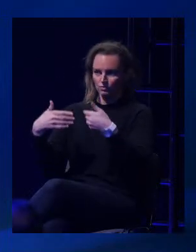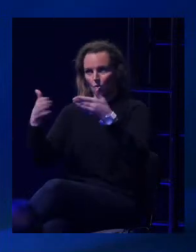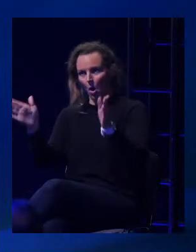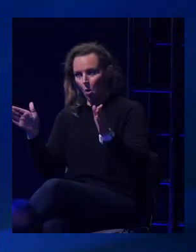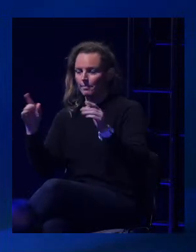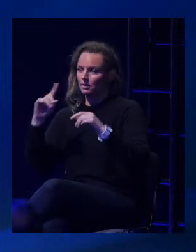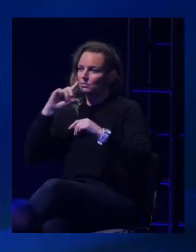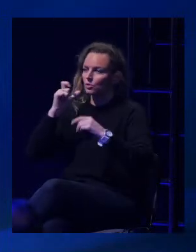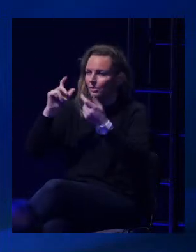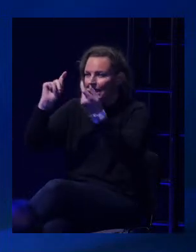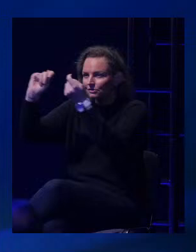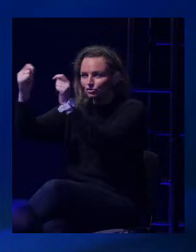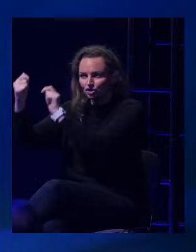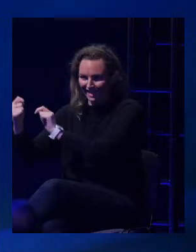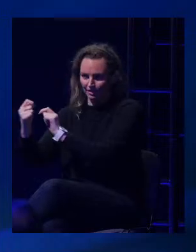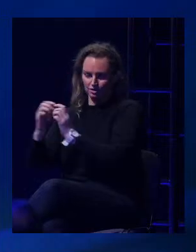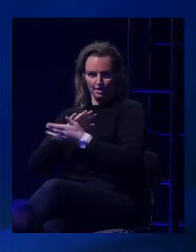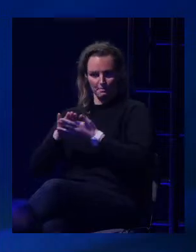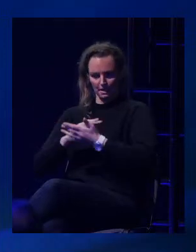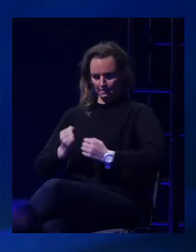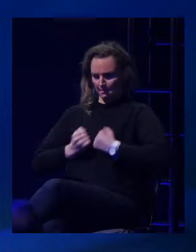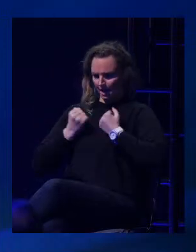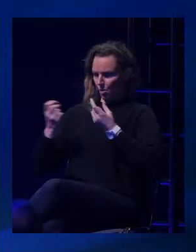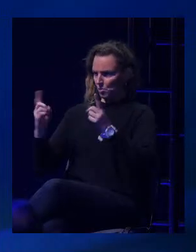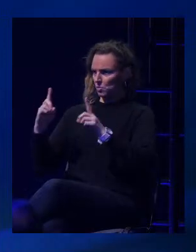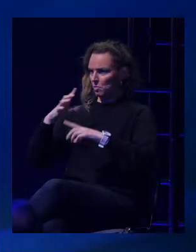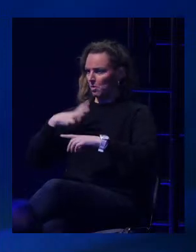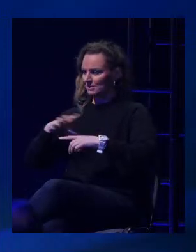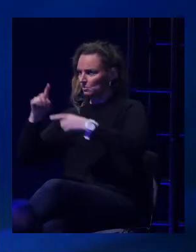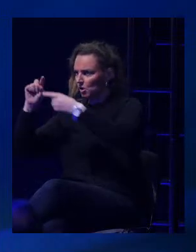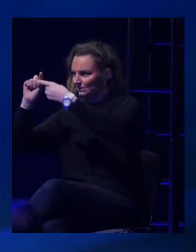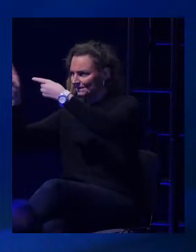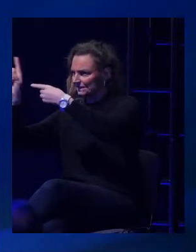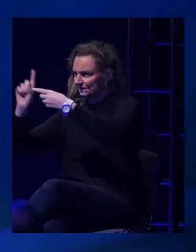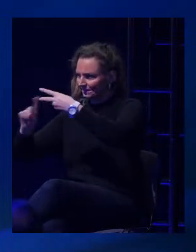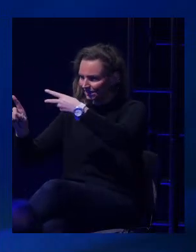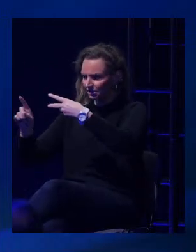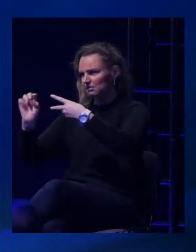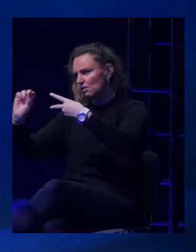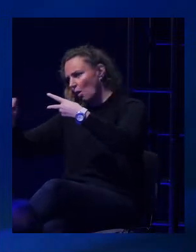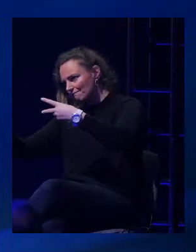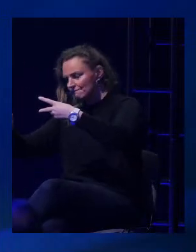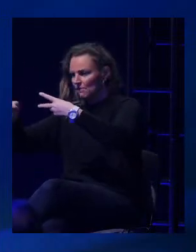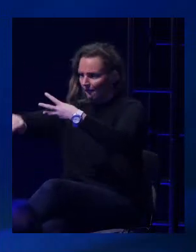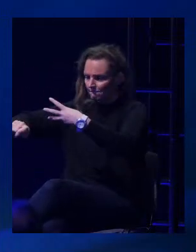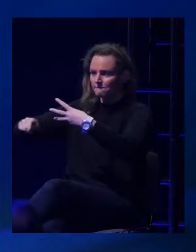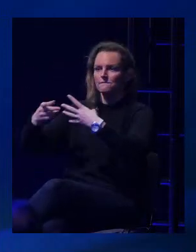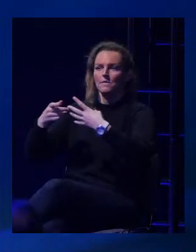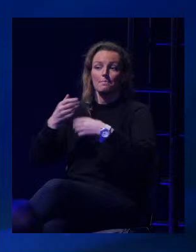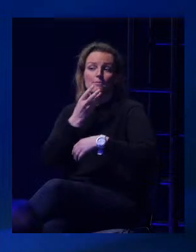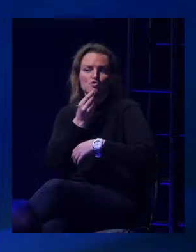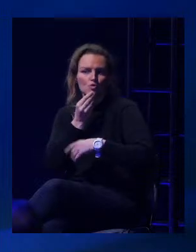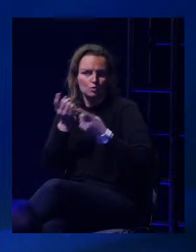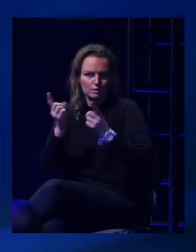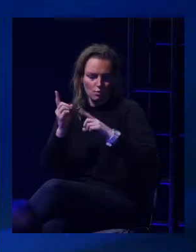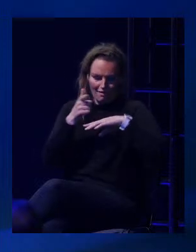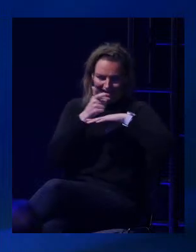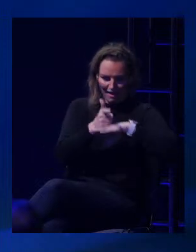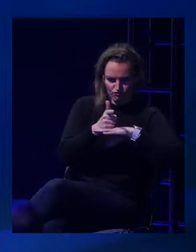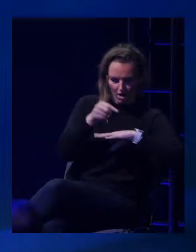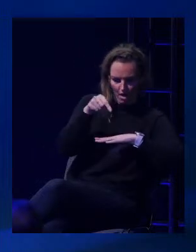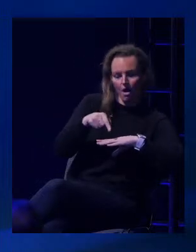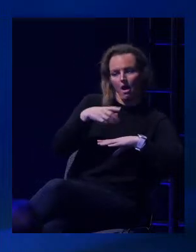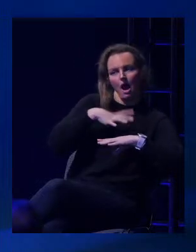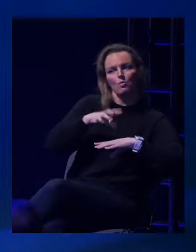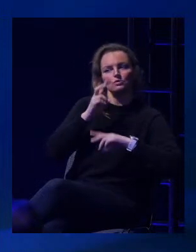to make your own adjustments, add text fields which are useful to you, but also use the things from the camera which you want to see as well. So a really